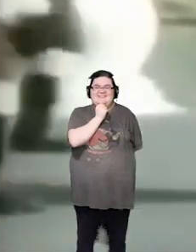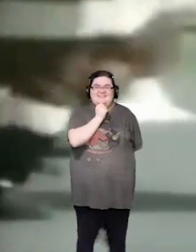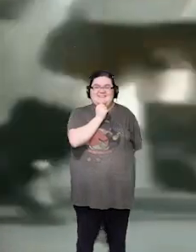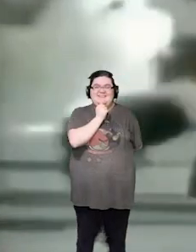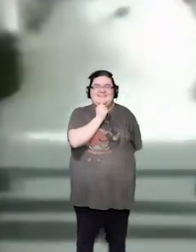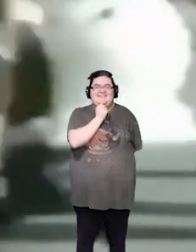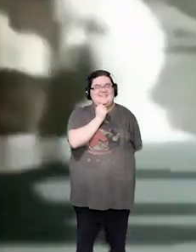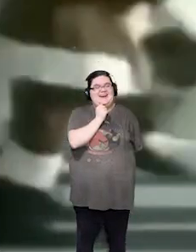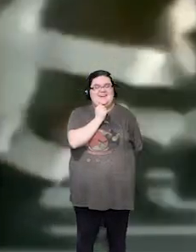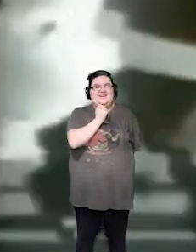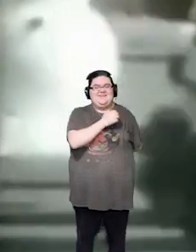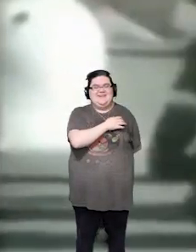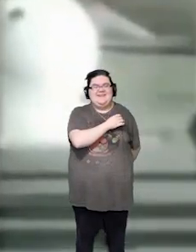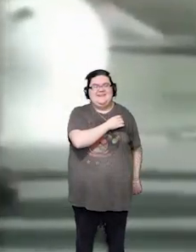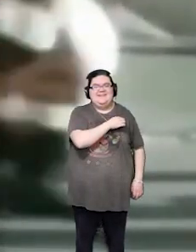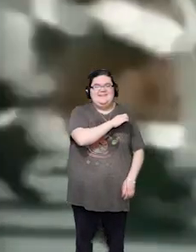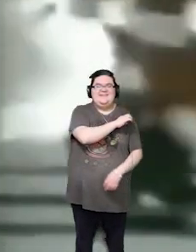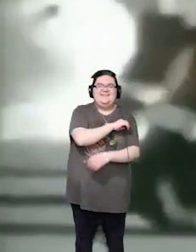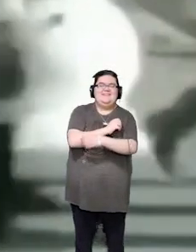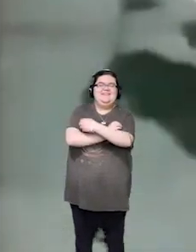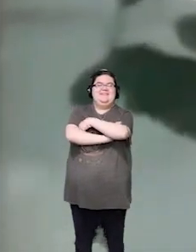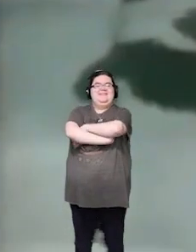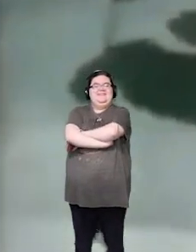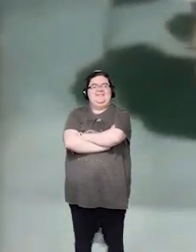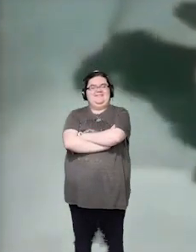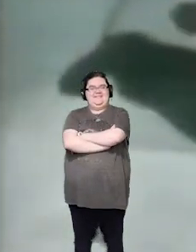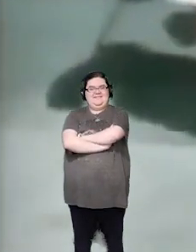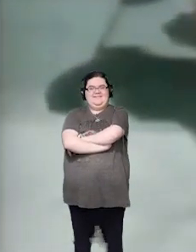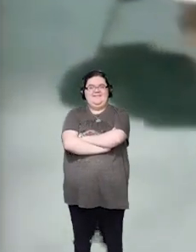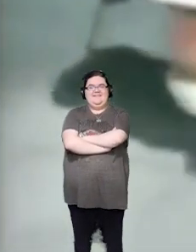mean, it was fake. I know. Yeah, I know, but.